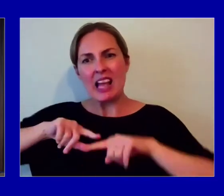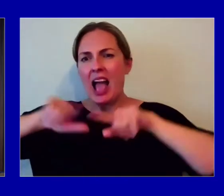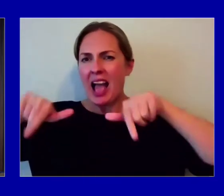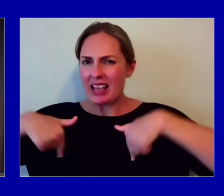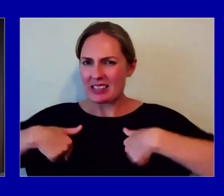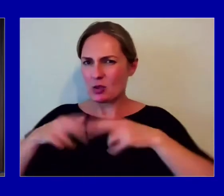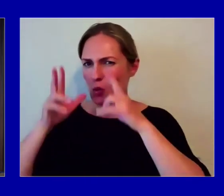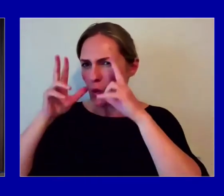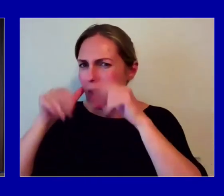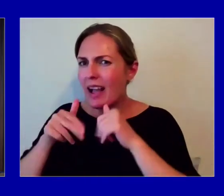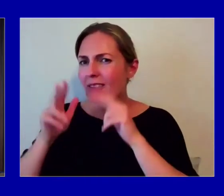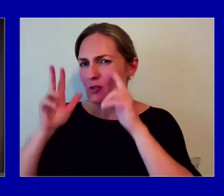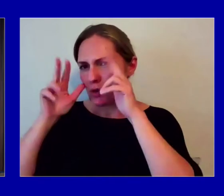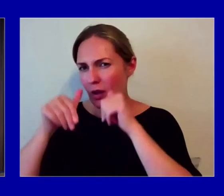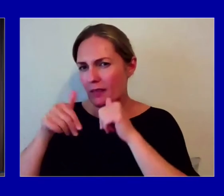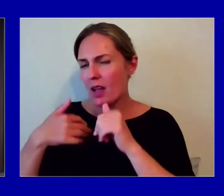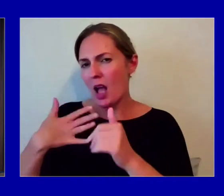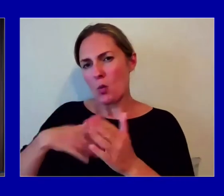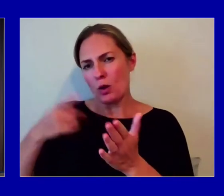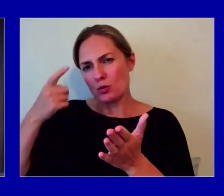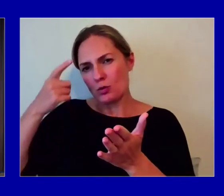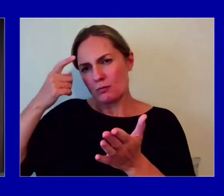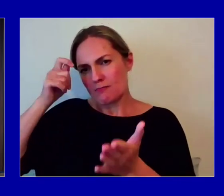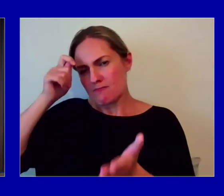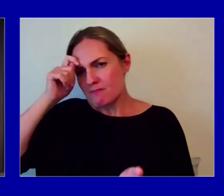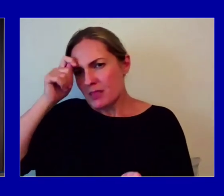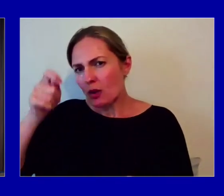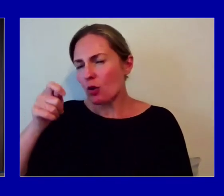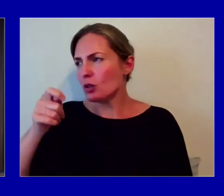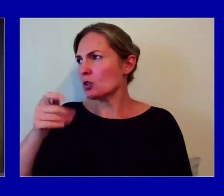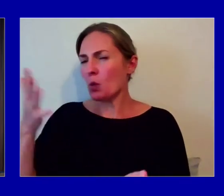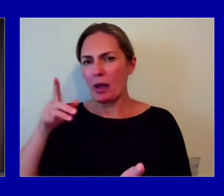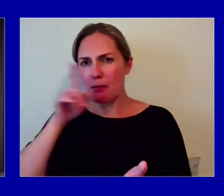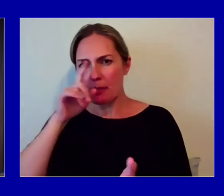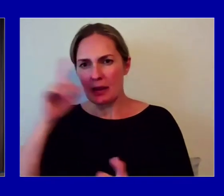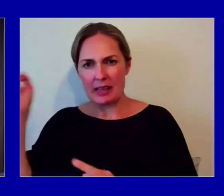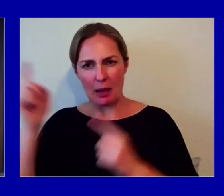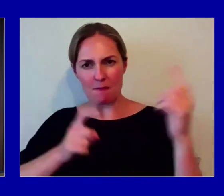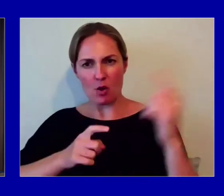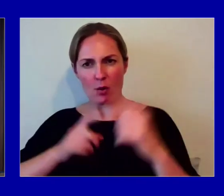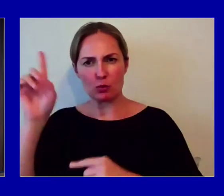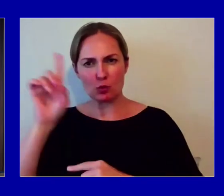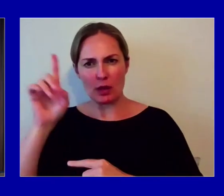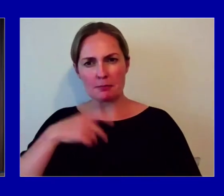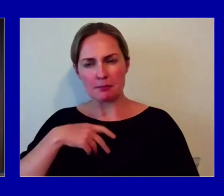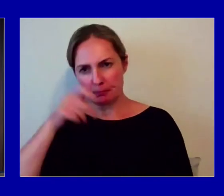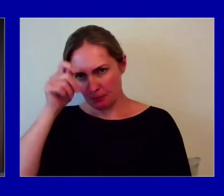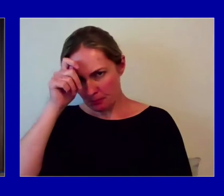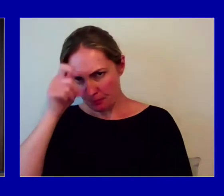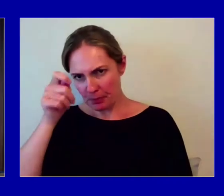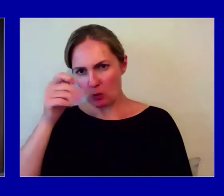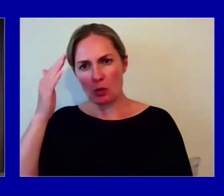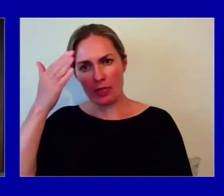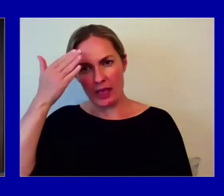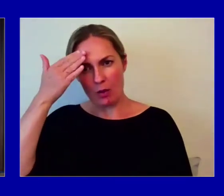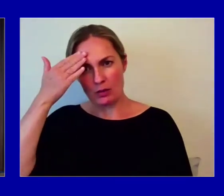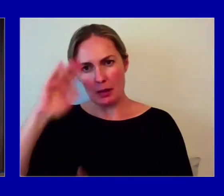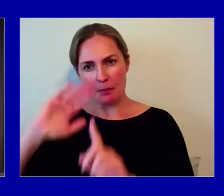that people have come from, who have travelled here today, and pay my respects to their elders past and present.